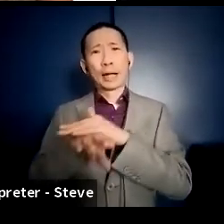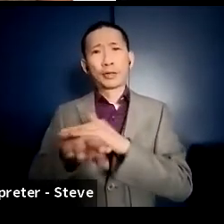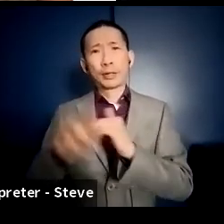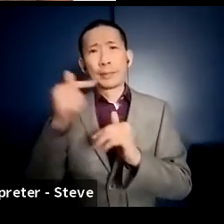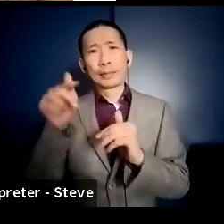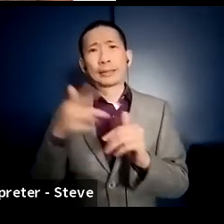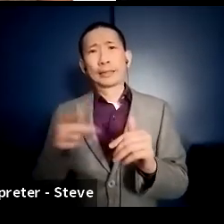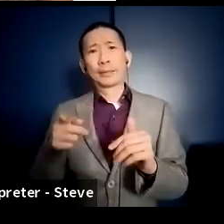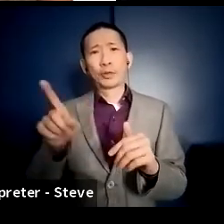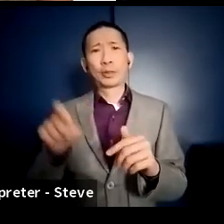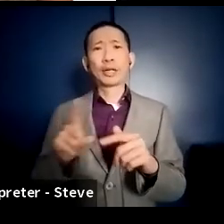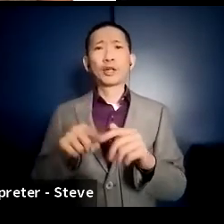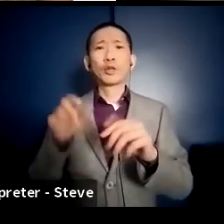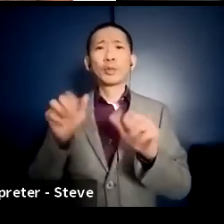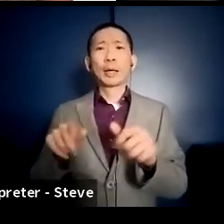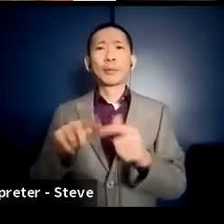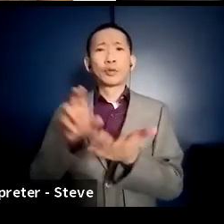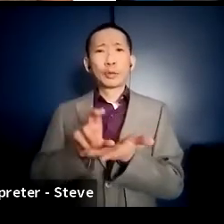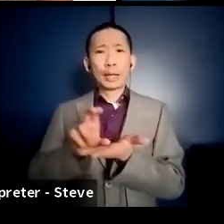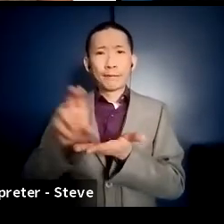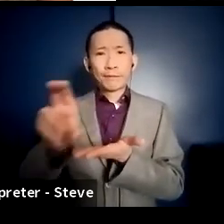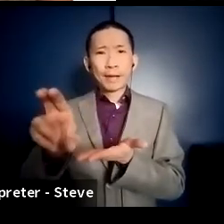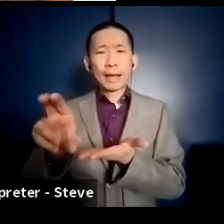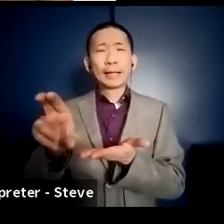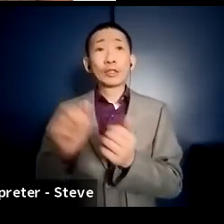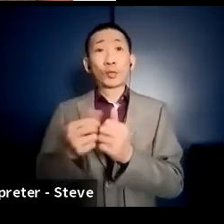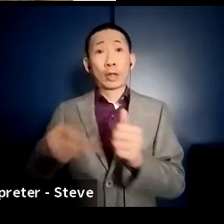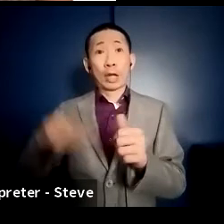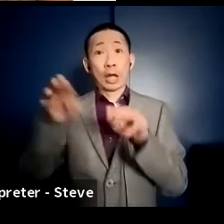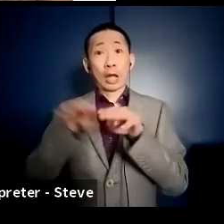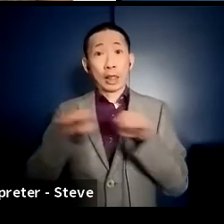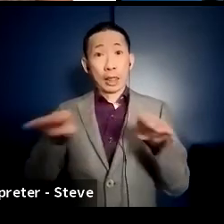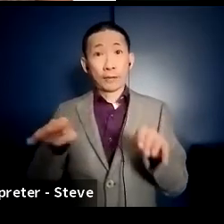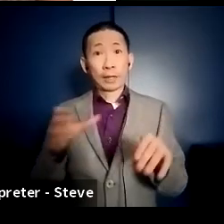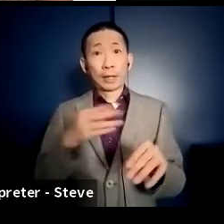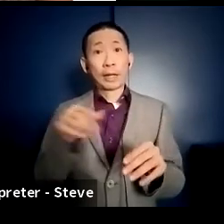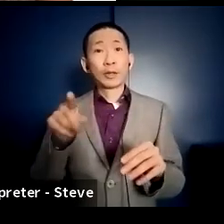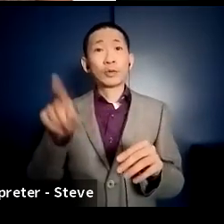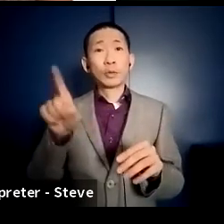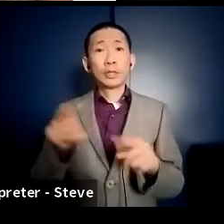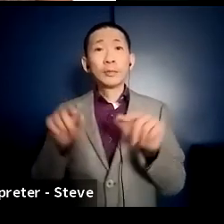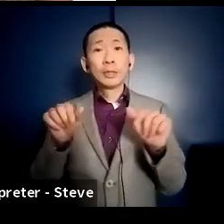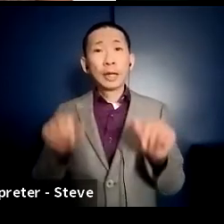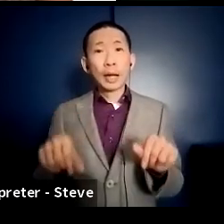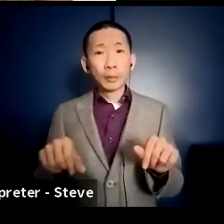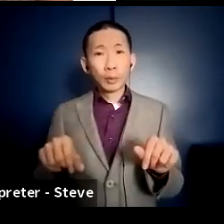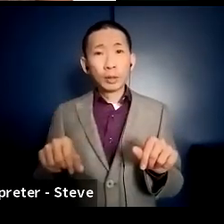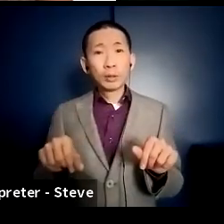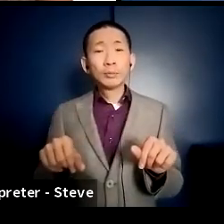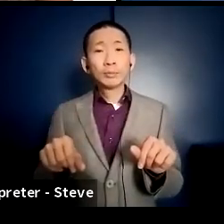need to be able to invest at a very high level, and you need to be able, you need to be